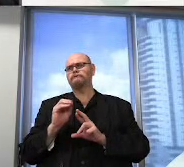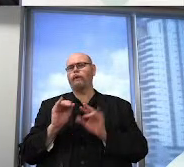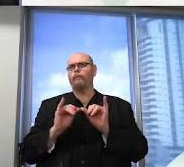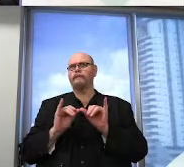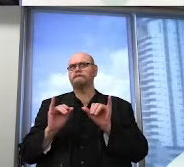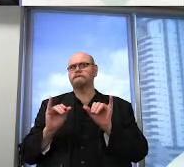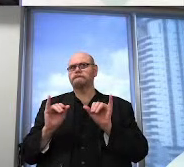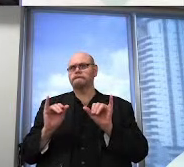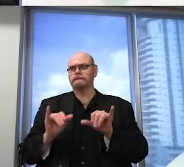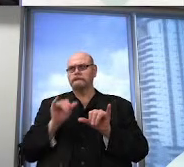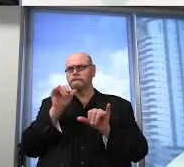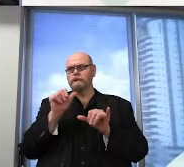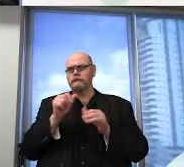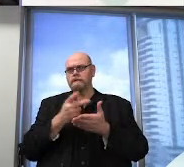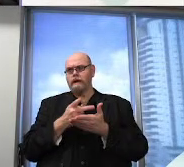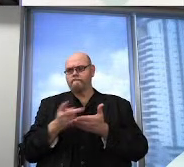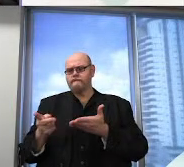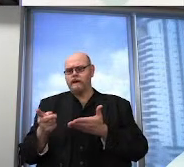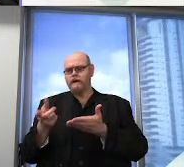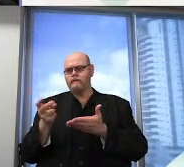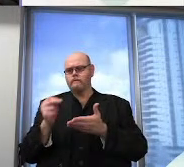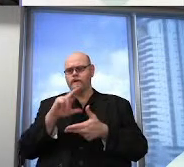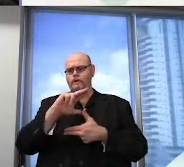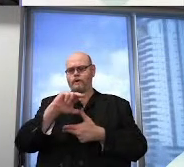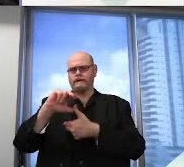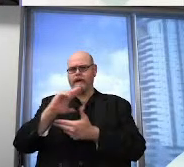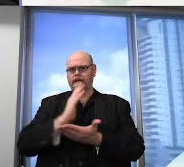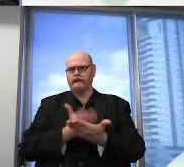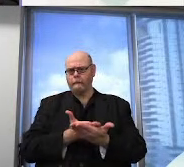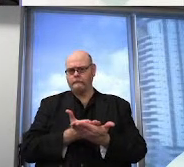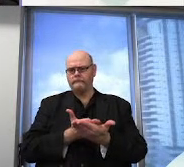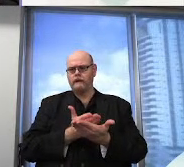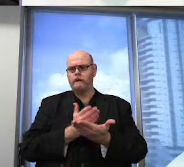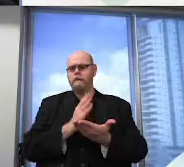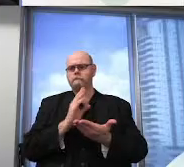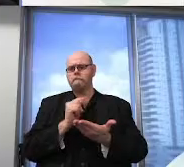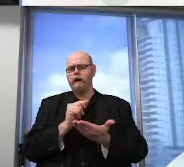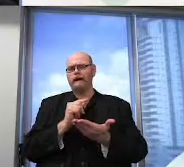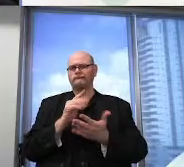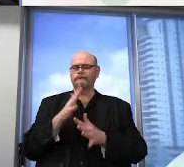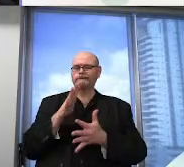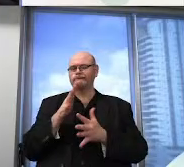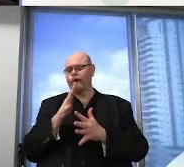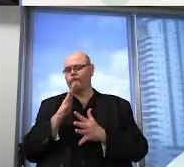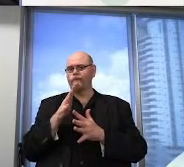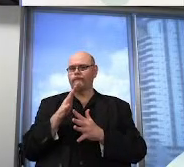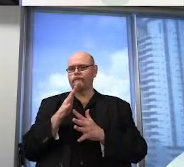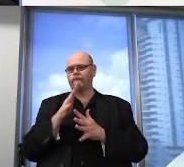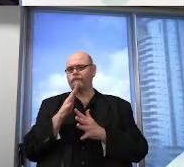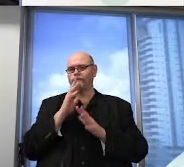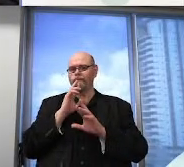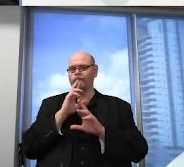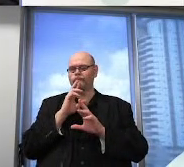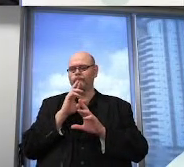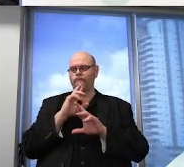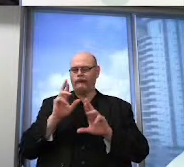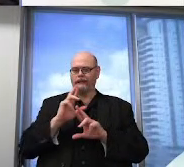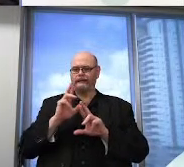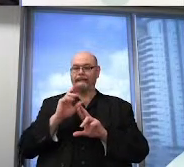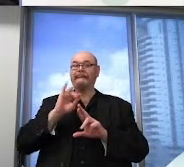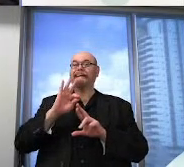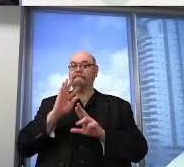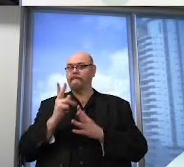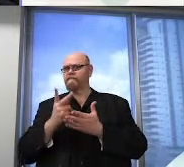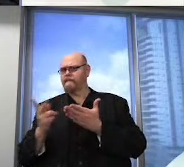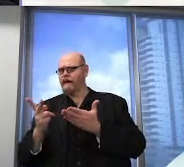so that the system doesn't fail when a hurricane comes, but you're also somewhat ready to deal with the situation if the